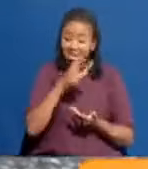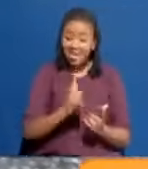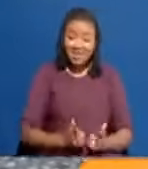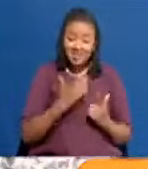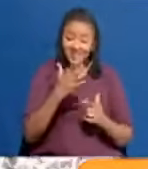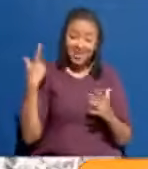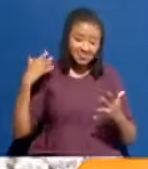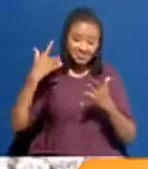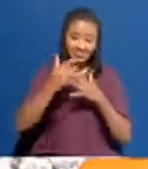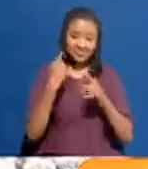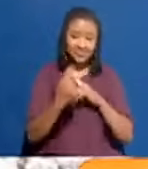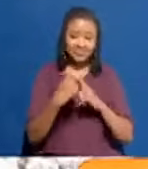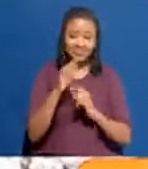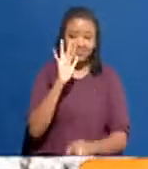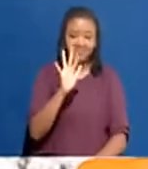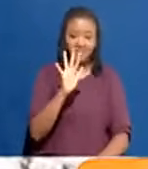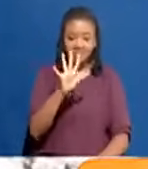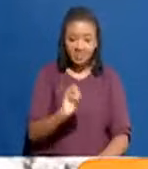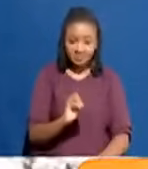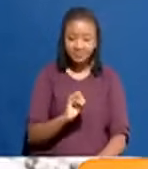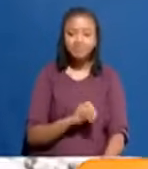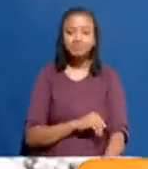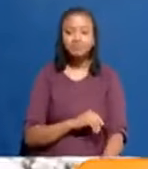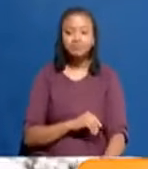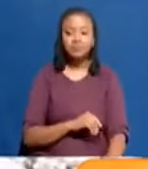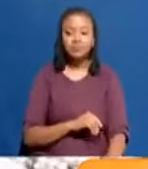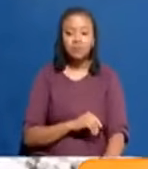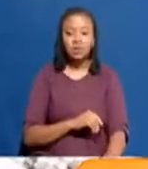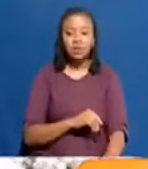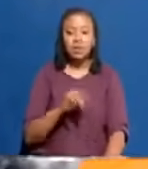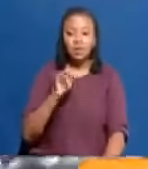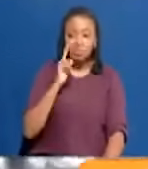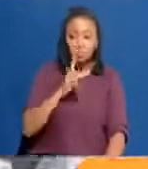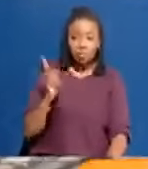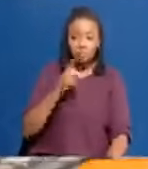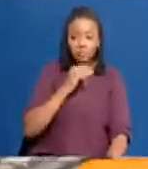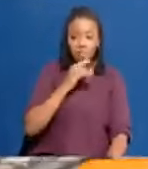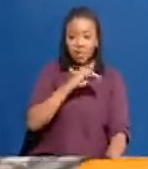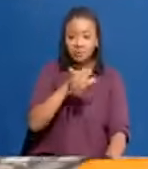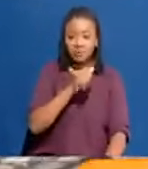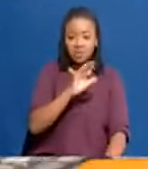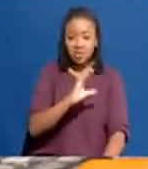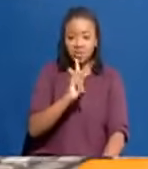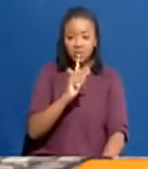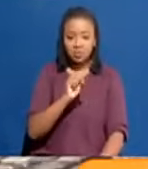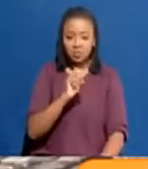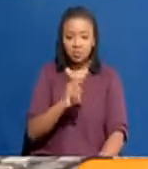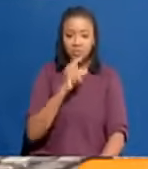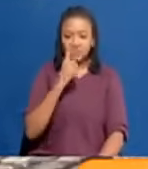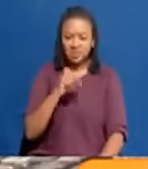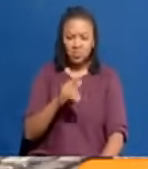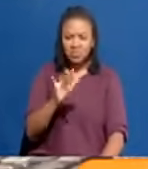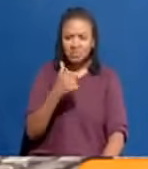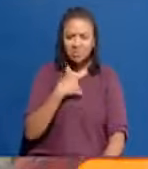Like hundreds of other residents of Medung'i area in Narok North, Jackson claims that he has been wrongly targeted in this fresh round